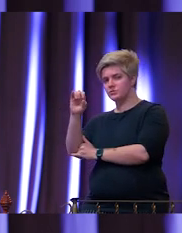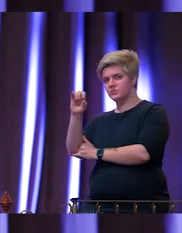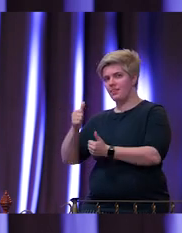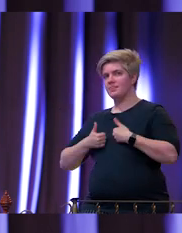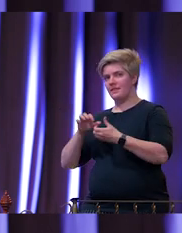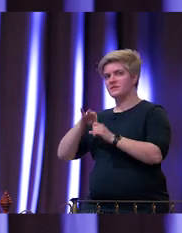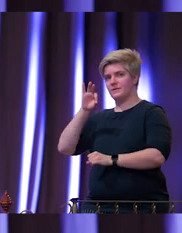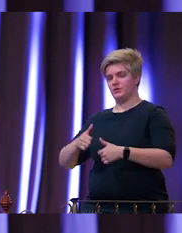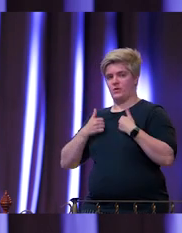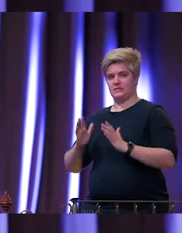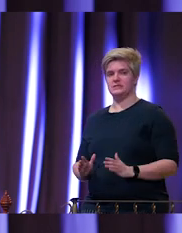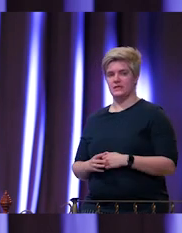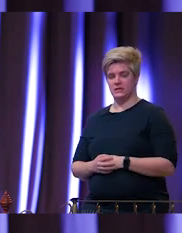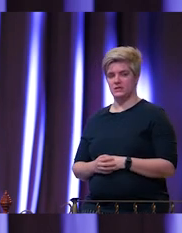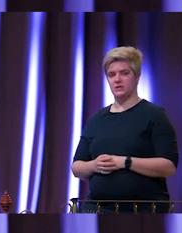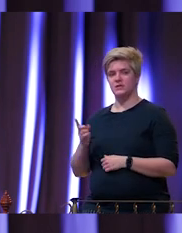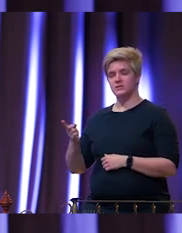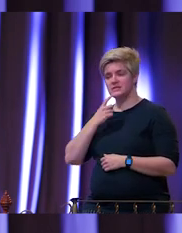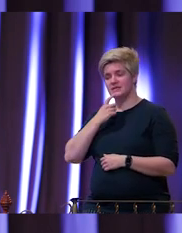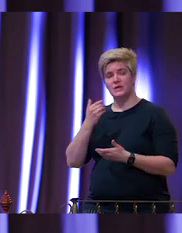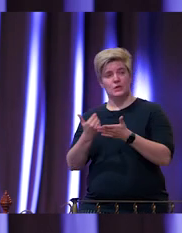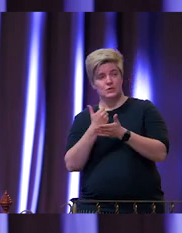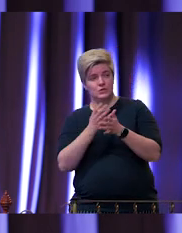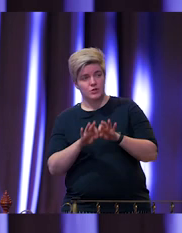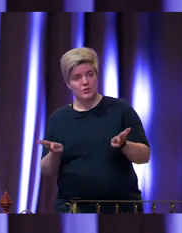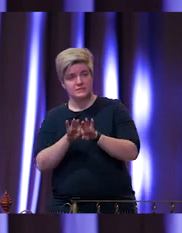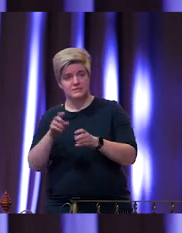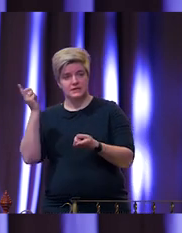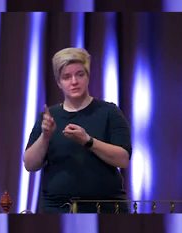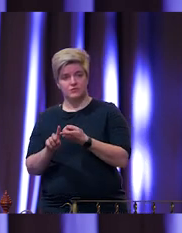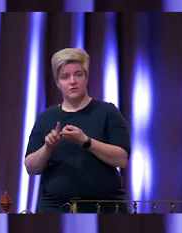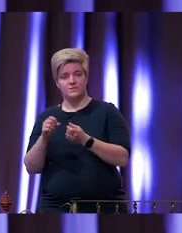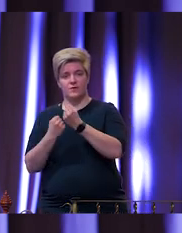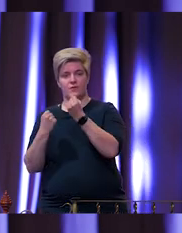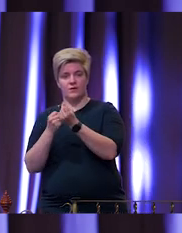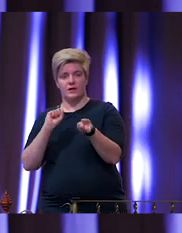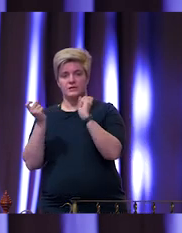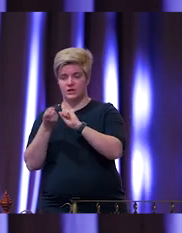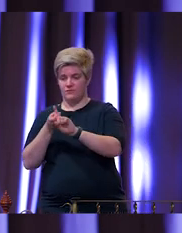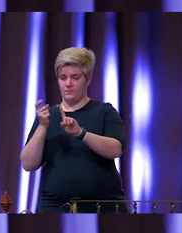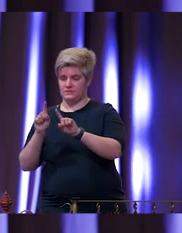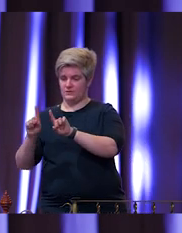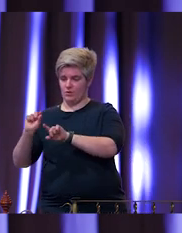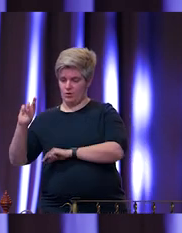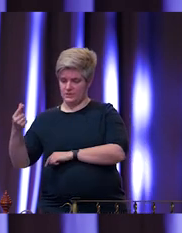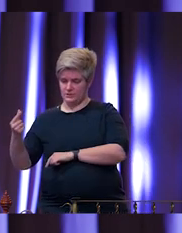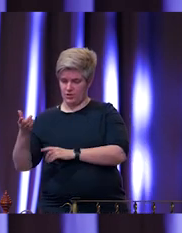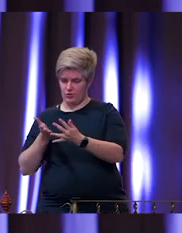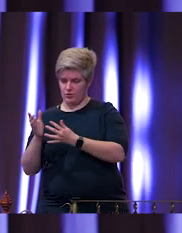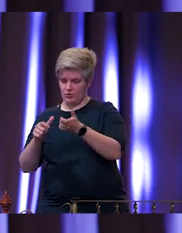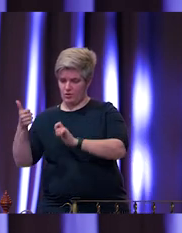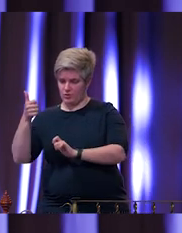Residency. She says, new and significant DK support has changed the game for our organization through the larger